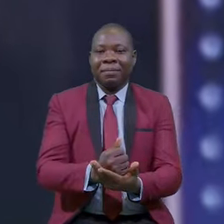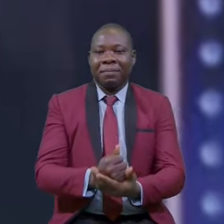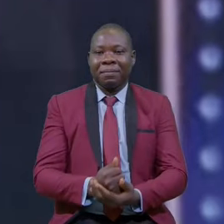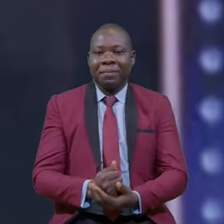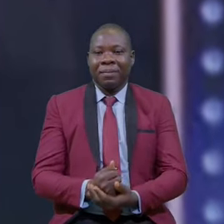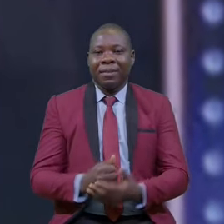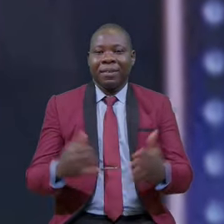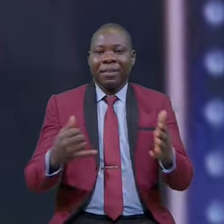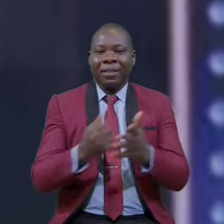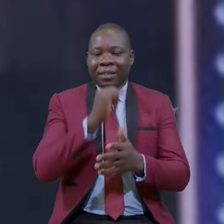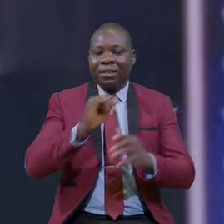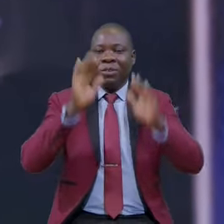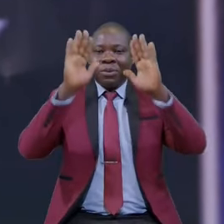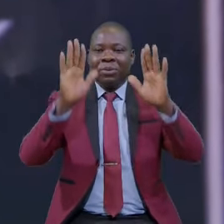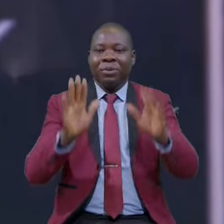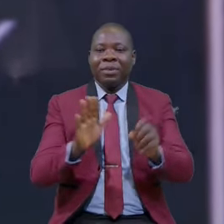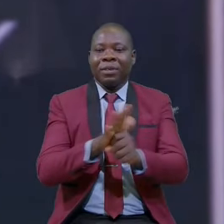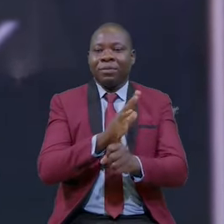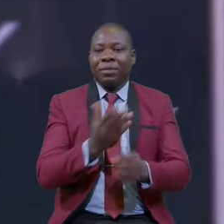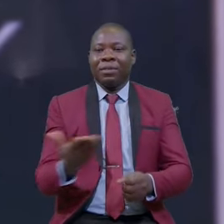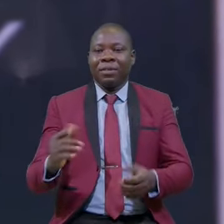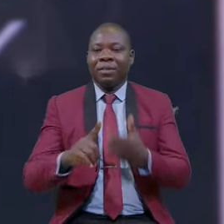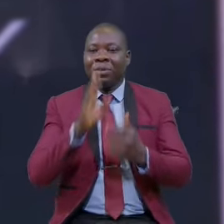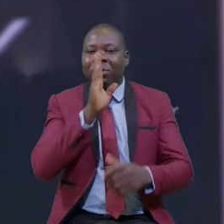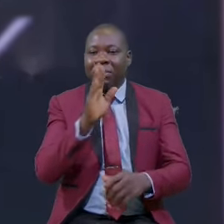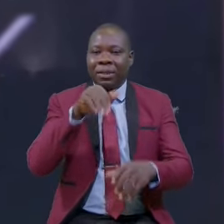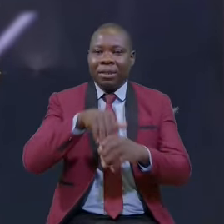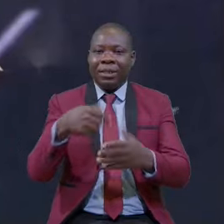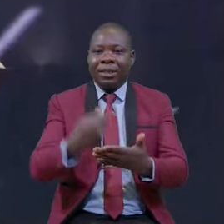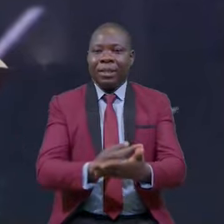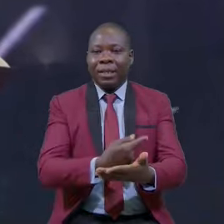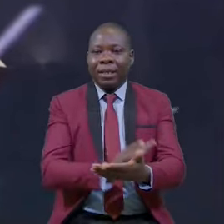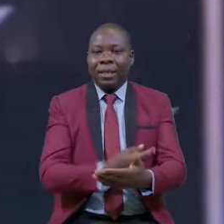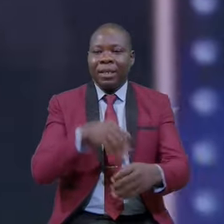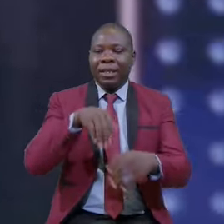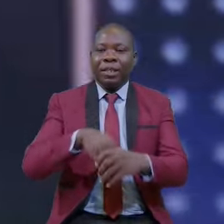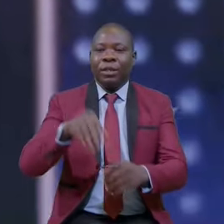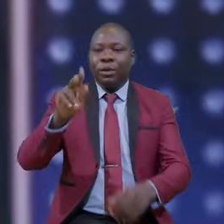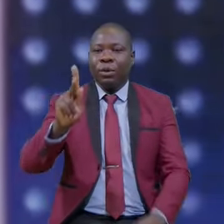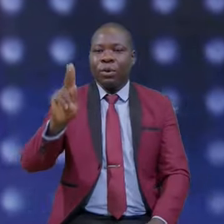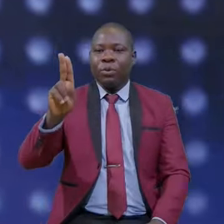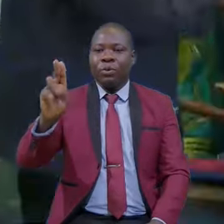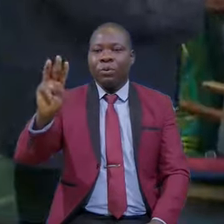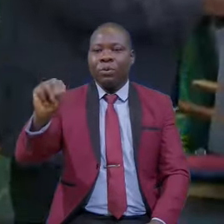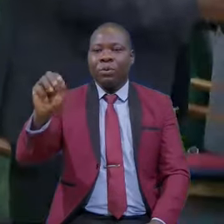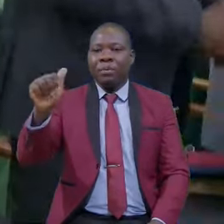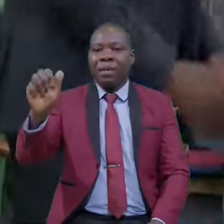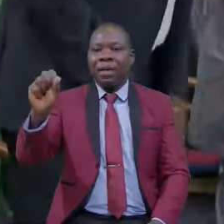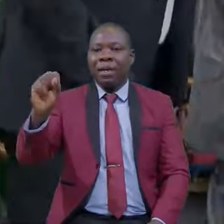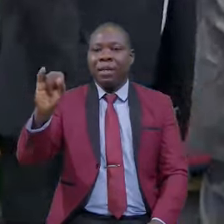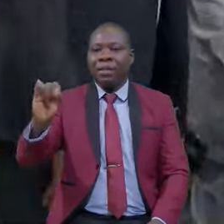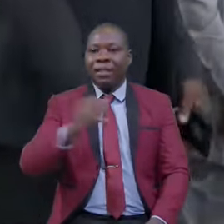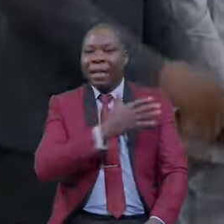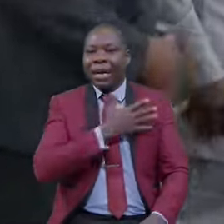It's a wonderful city to be in Ghana. Dentro Ghana. In Kumasi. Kumasi. And